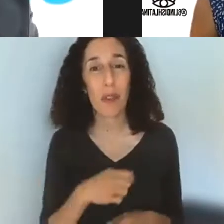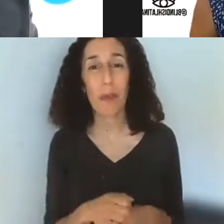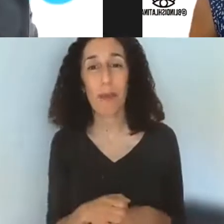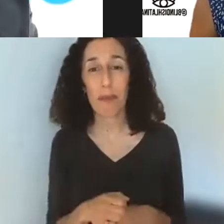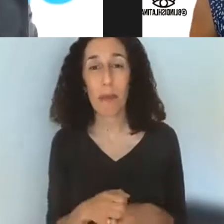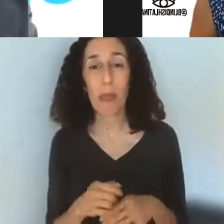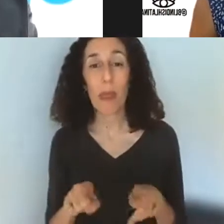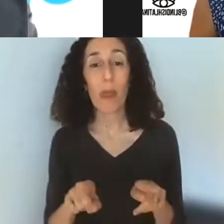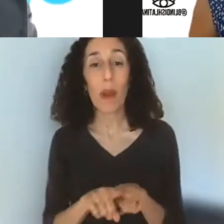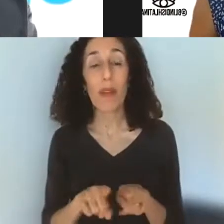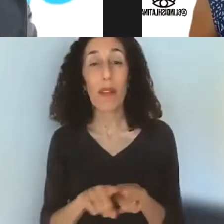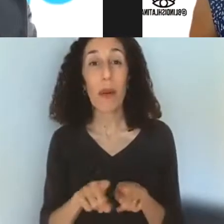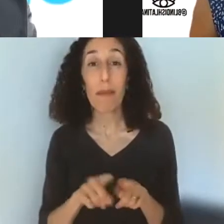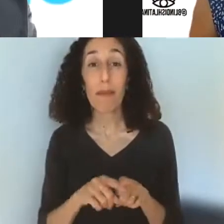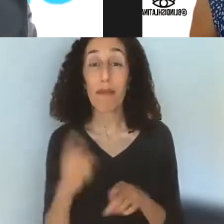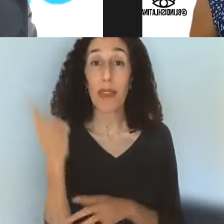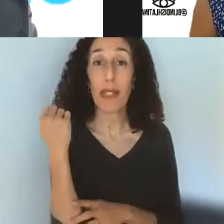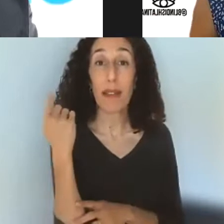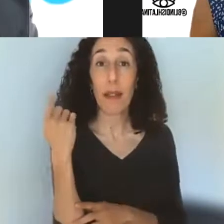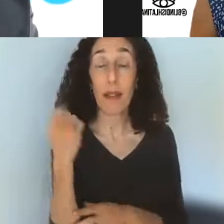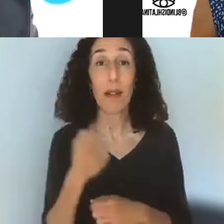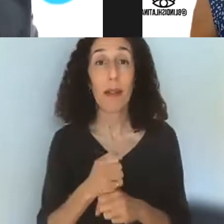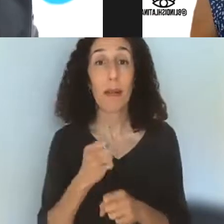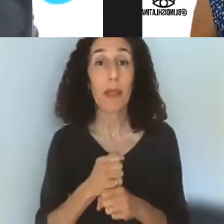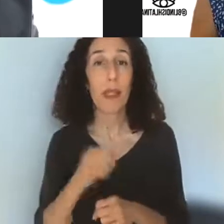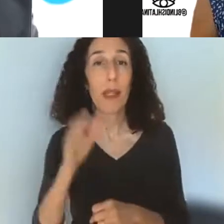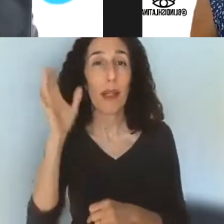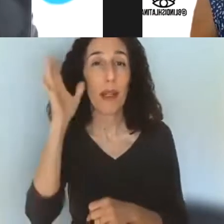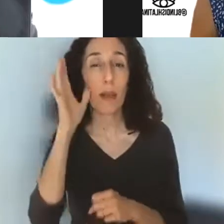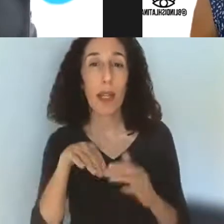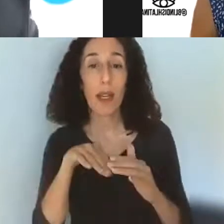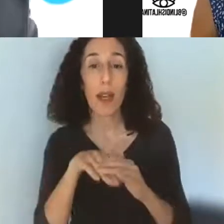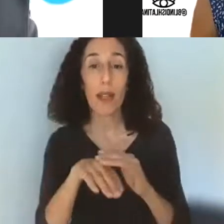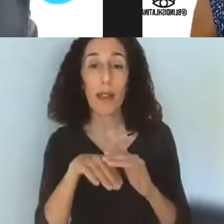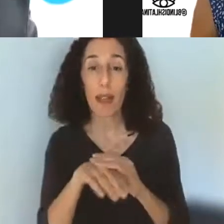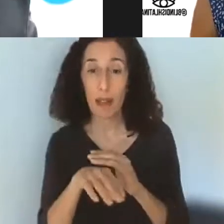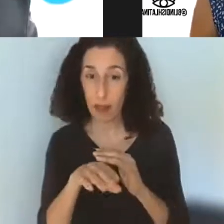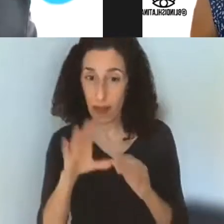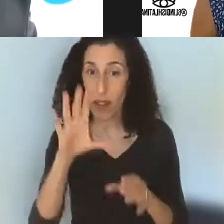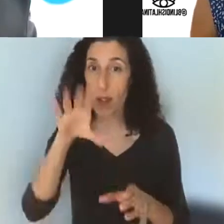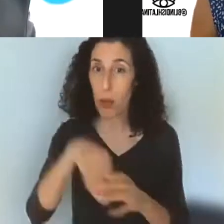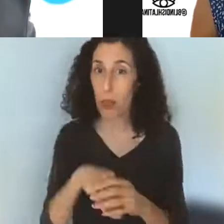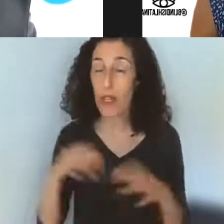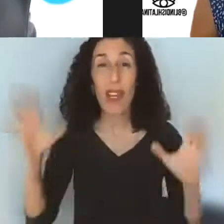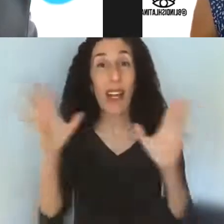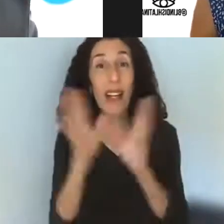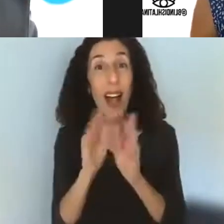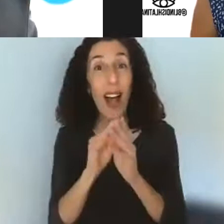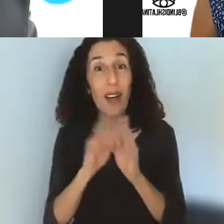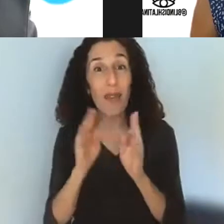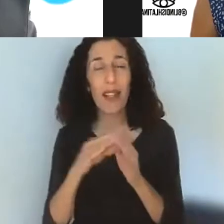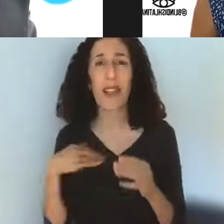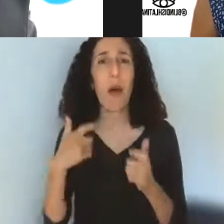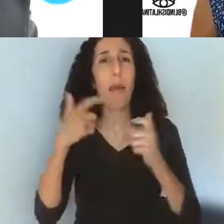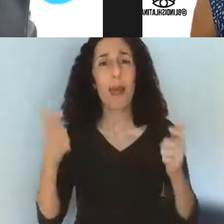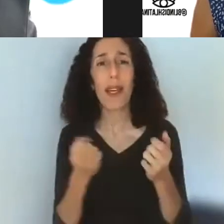year, she created a hearing access and inclusion conference, which was incredible. It had big name sponsors, lots of